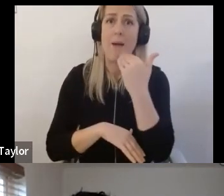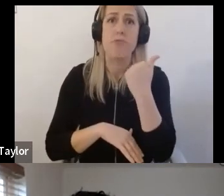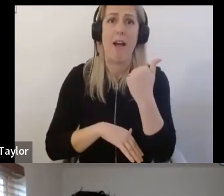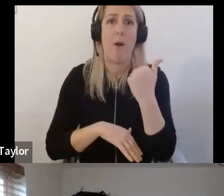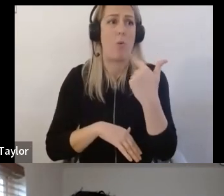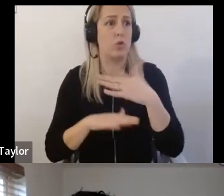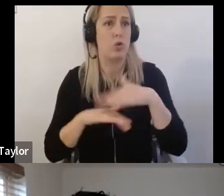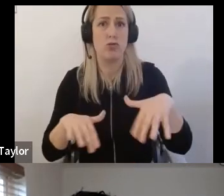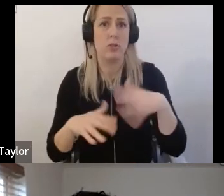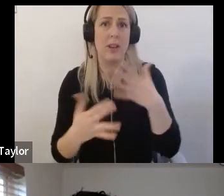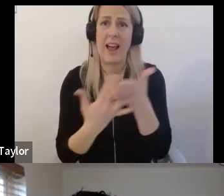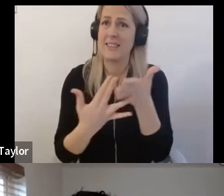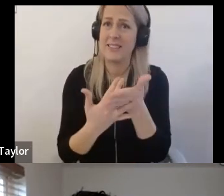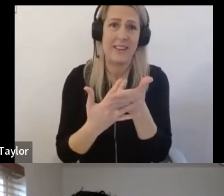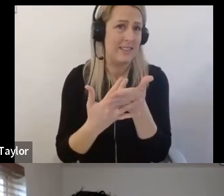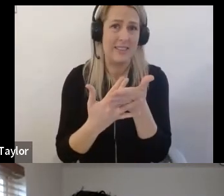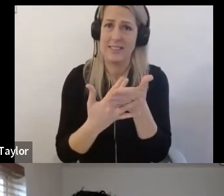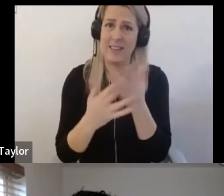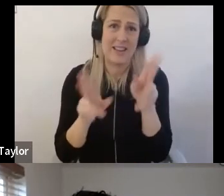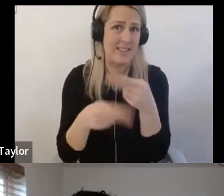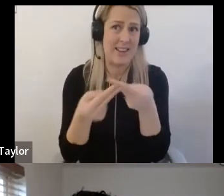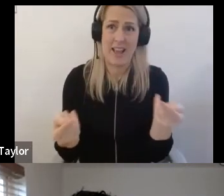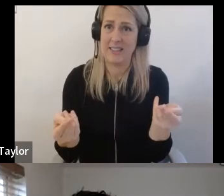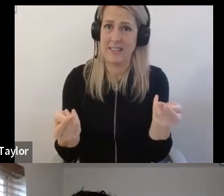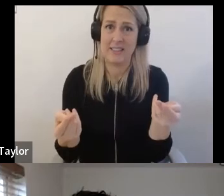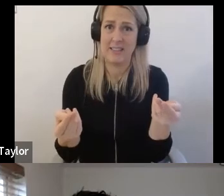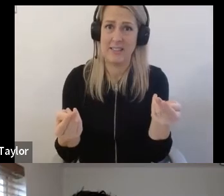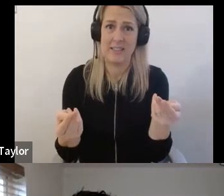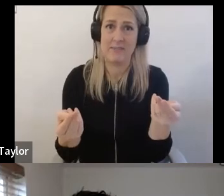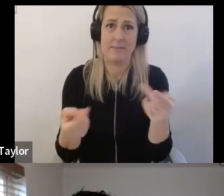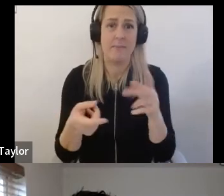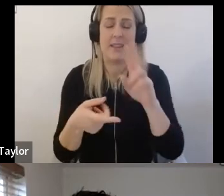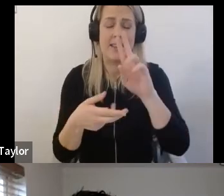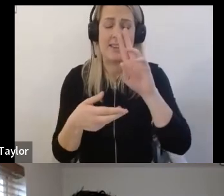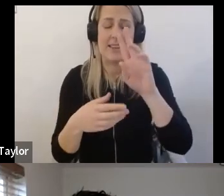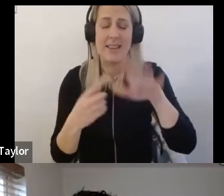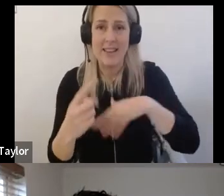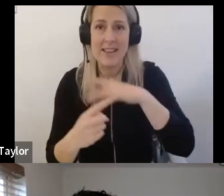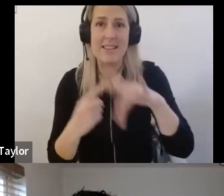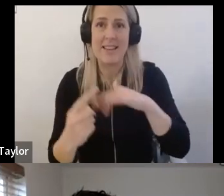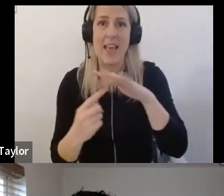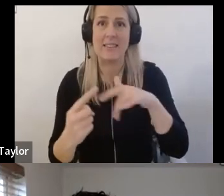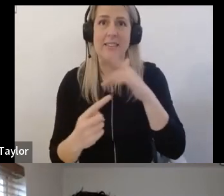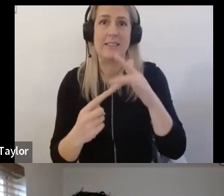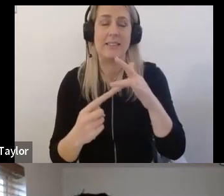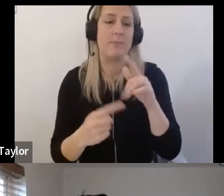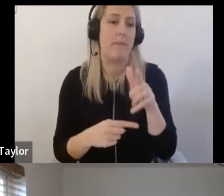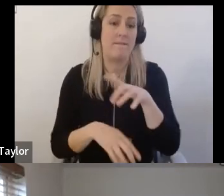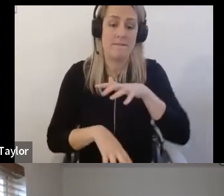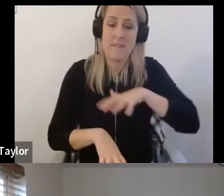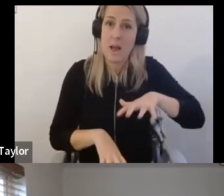internet, families that don't have laptops. And so we can't